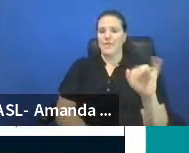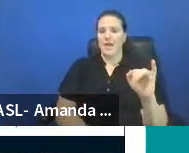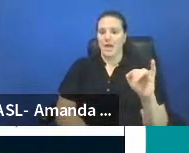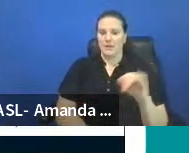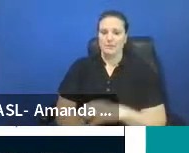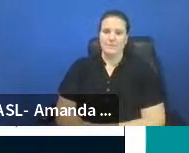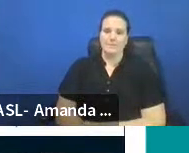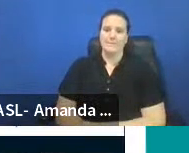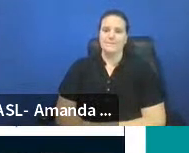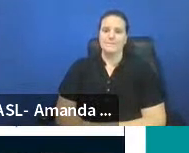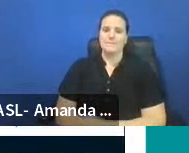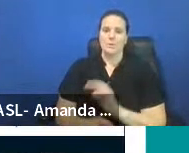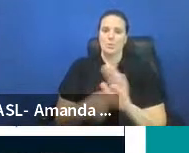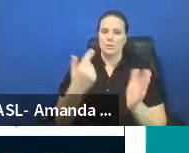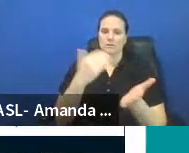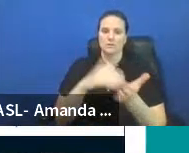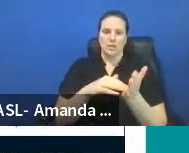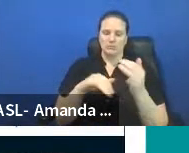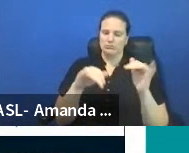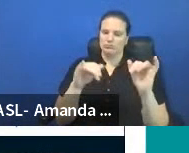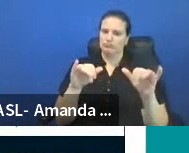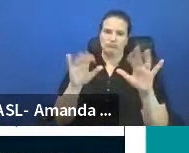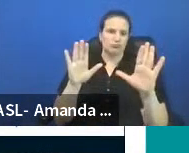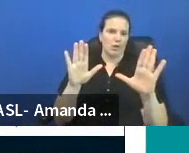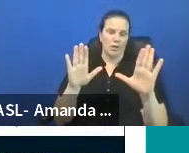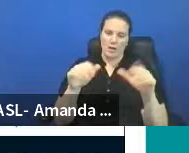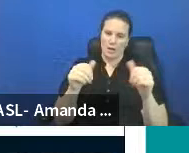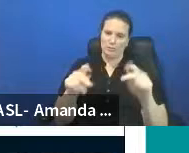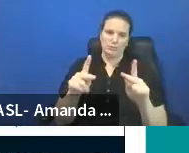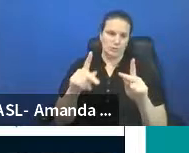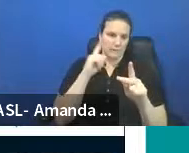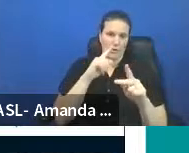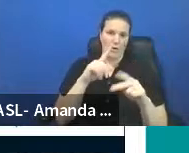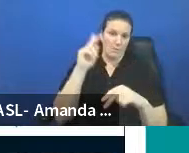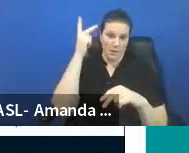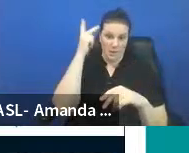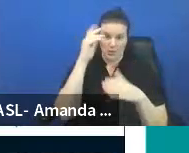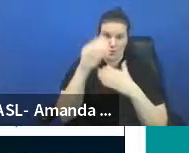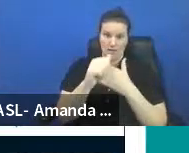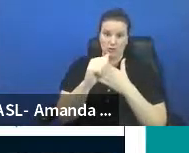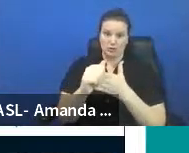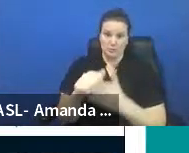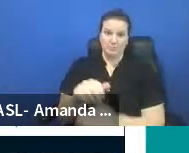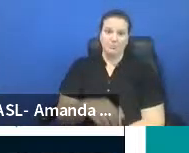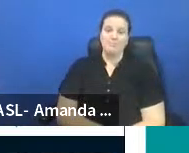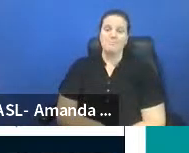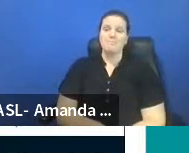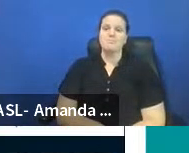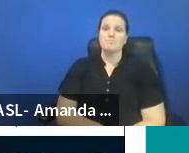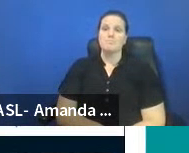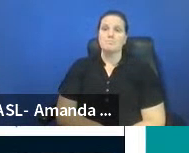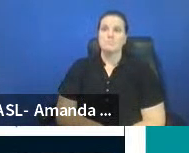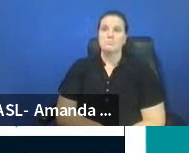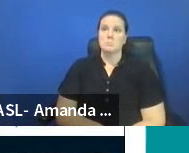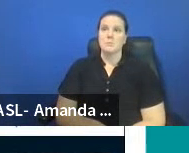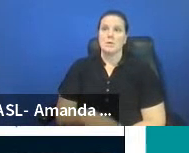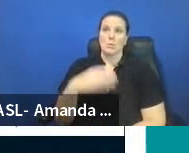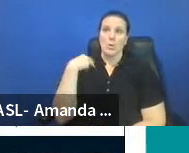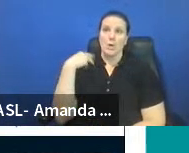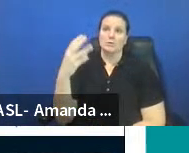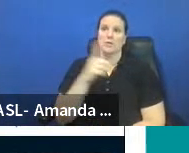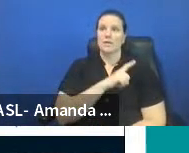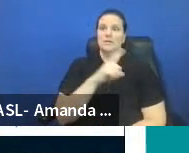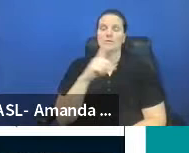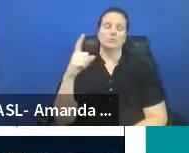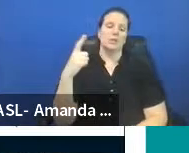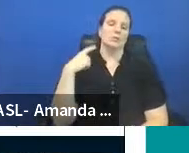once again a great opportunity for the political leadership in the Washington legislature to